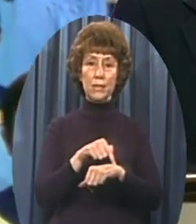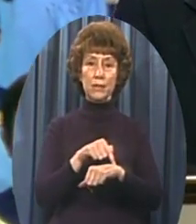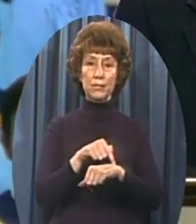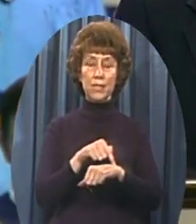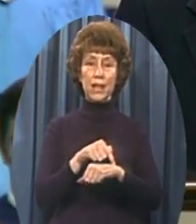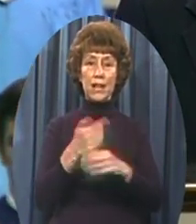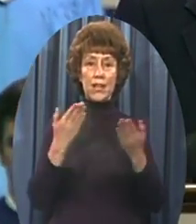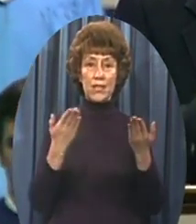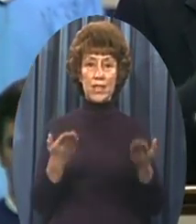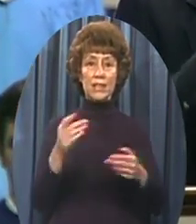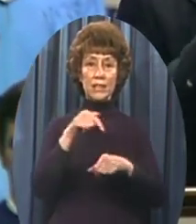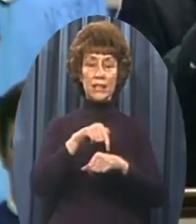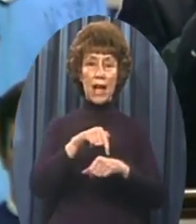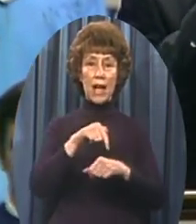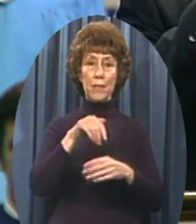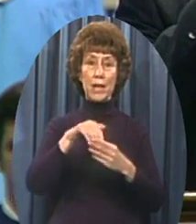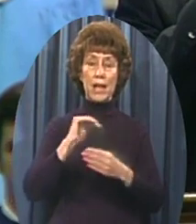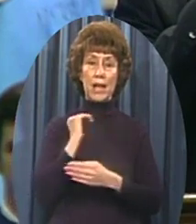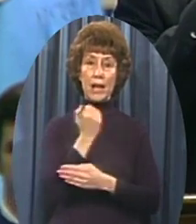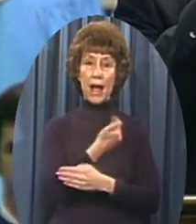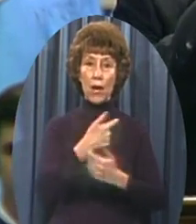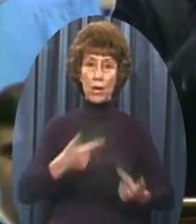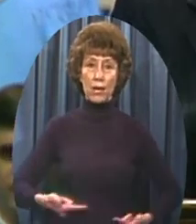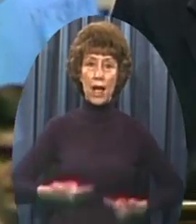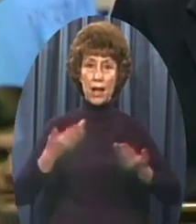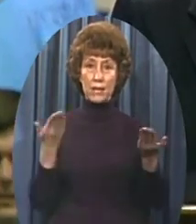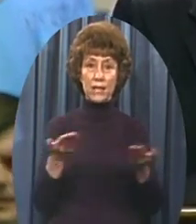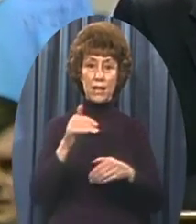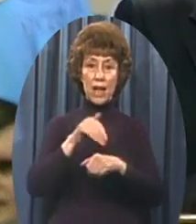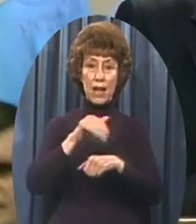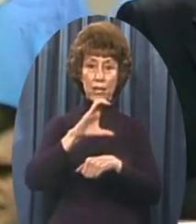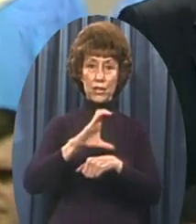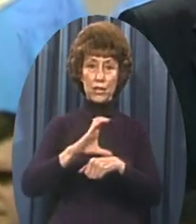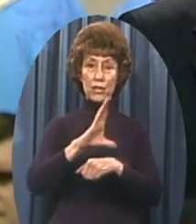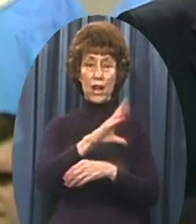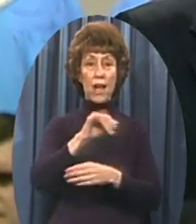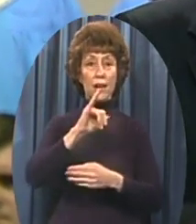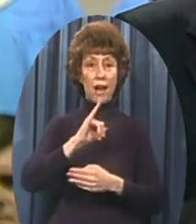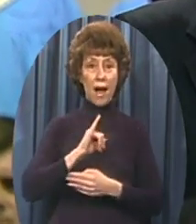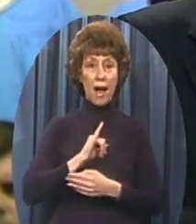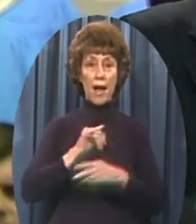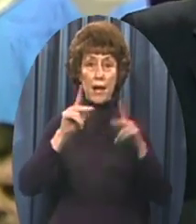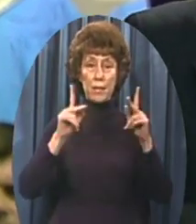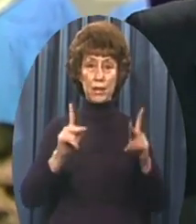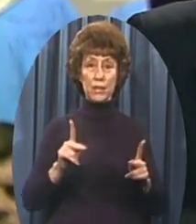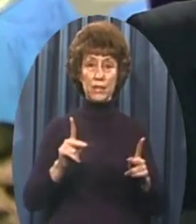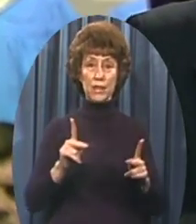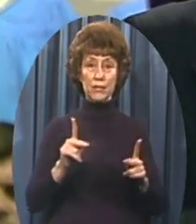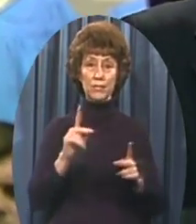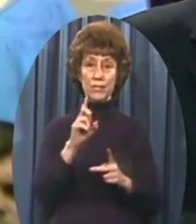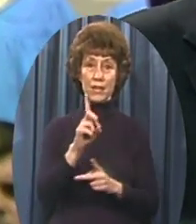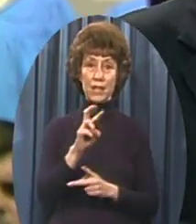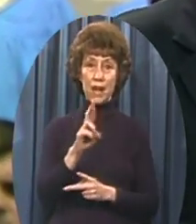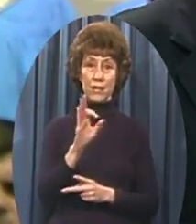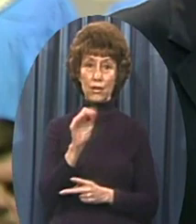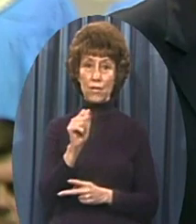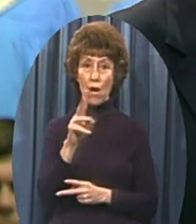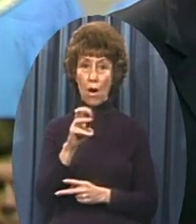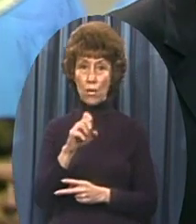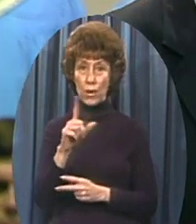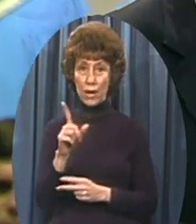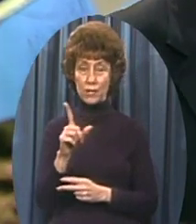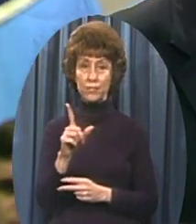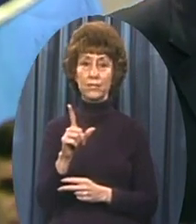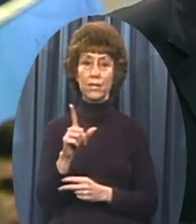of opposition, criticism. What a friend I have found Jesus to be over and over again through my 28 years